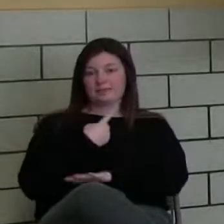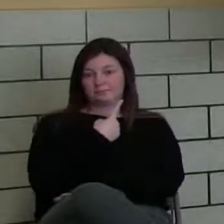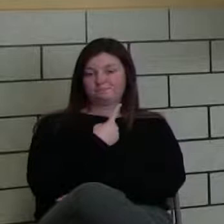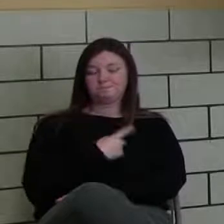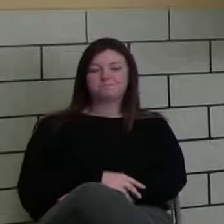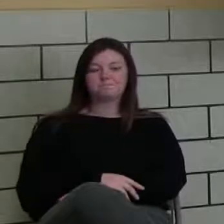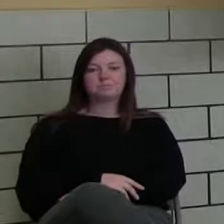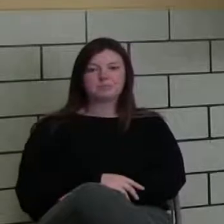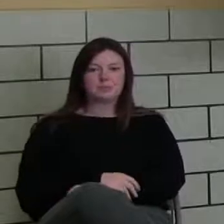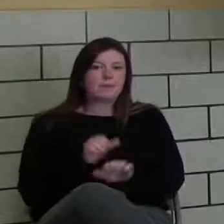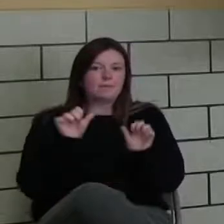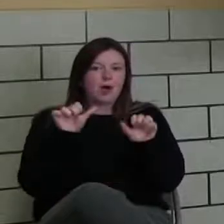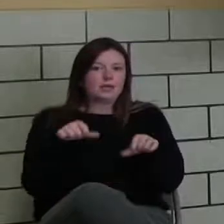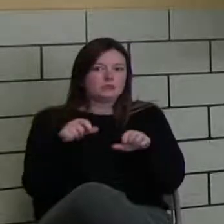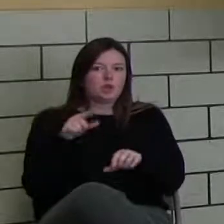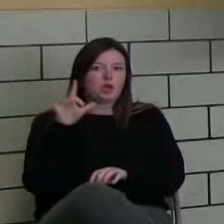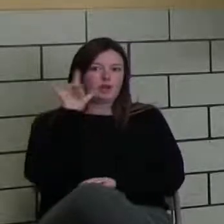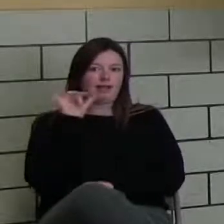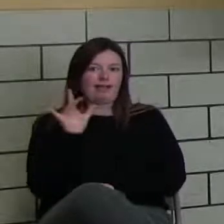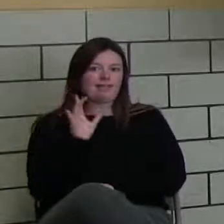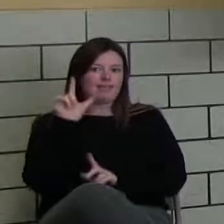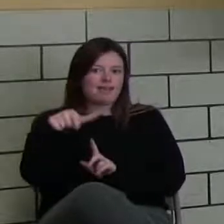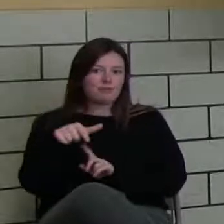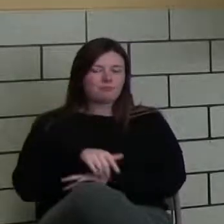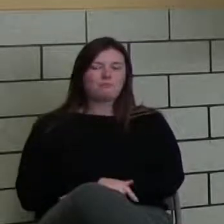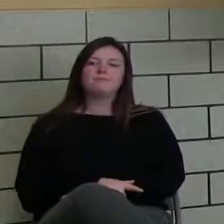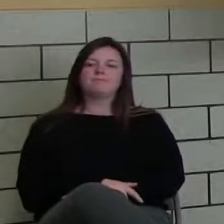And here's what it could look like in the future.